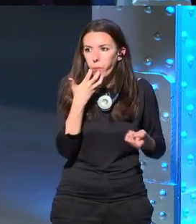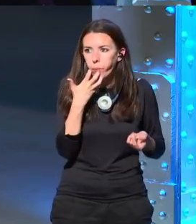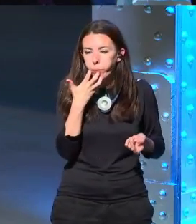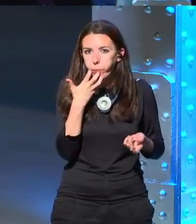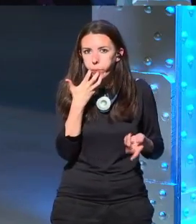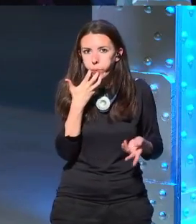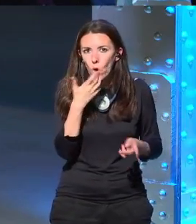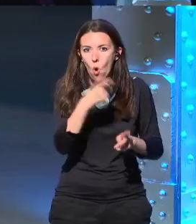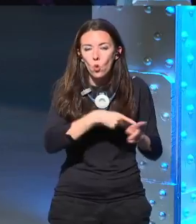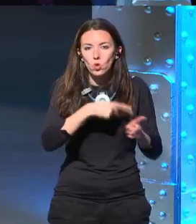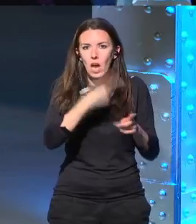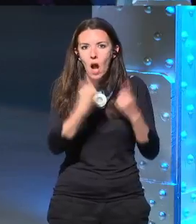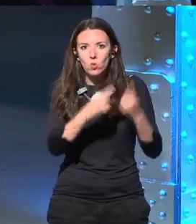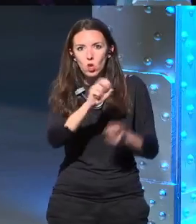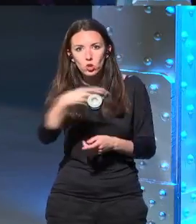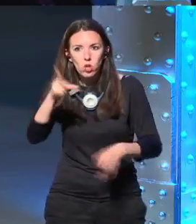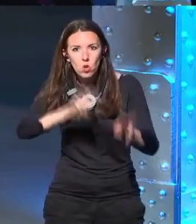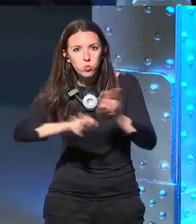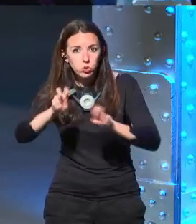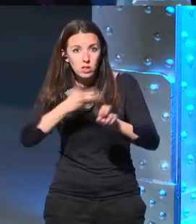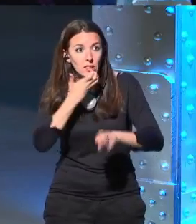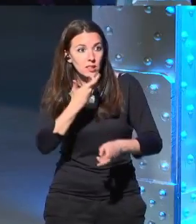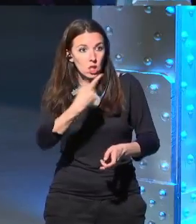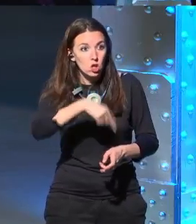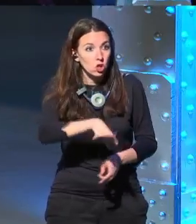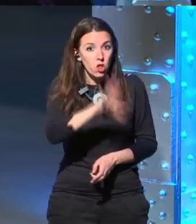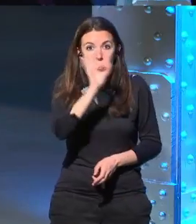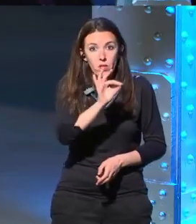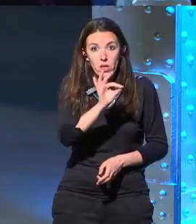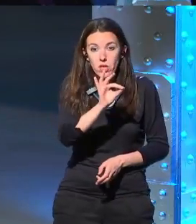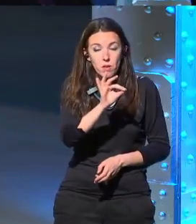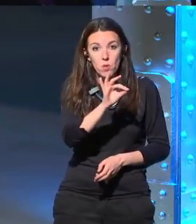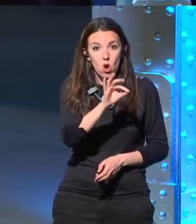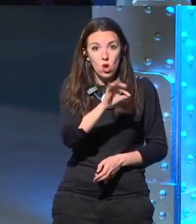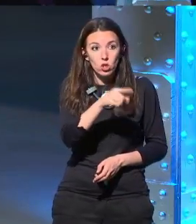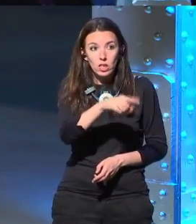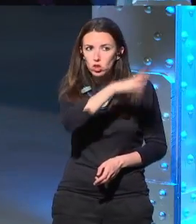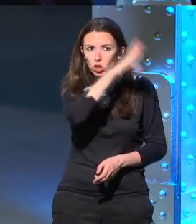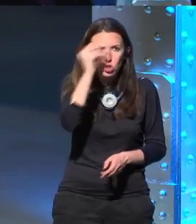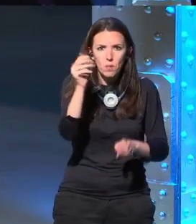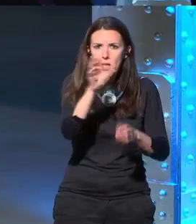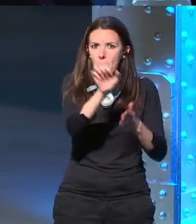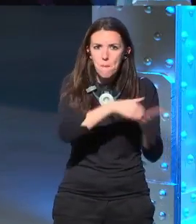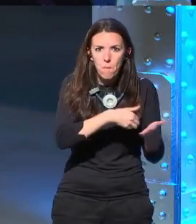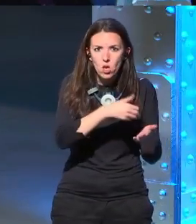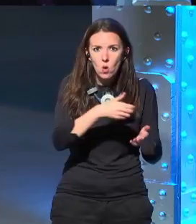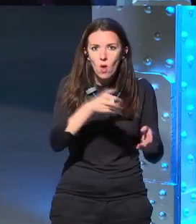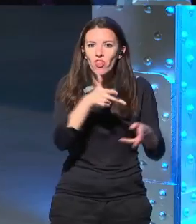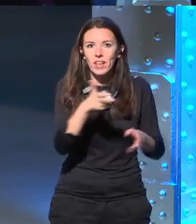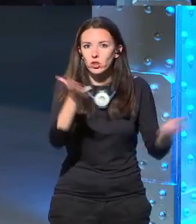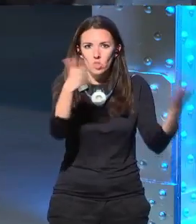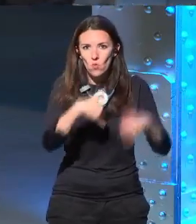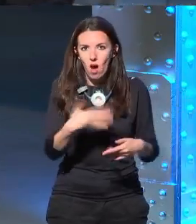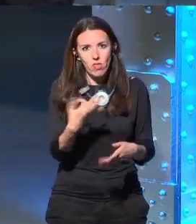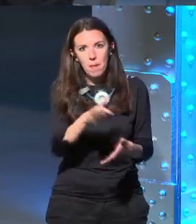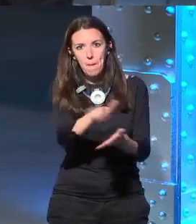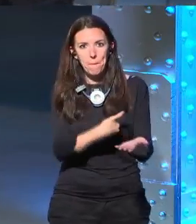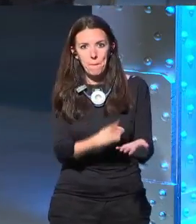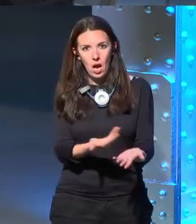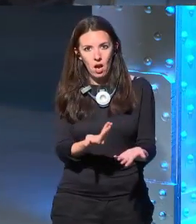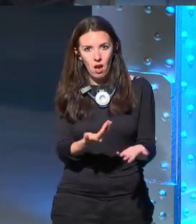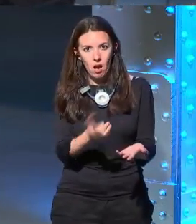results if you've decided you want that to be forgotten. So those are curtailments of free speech that happen